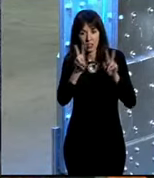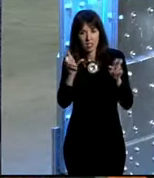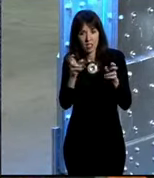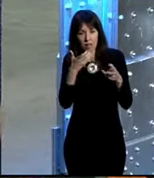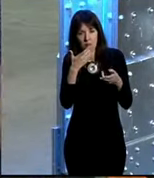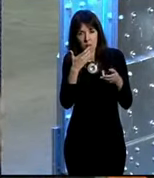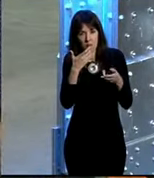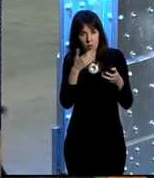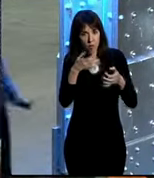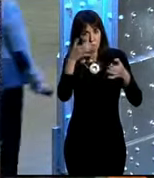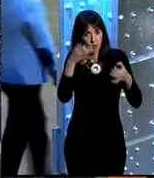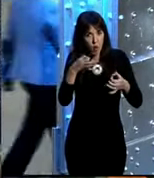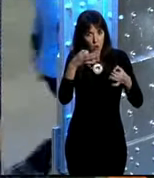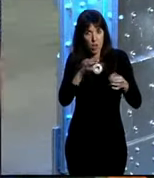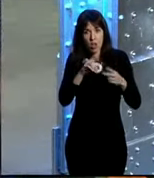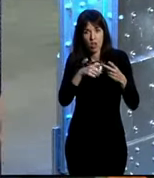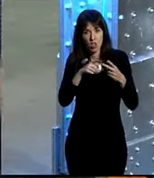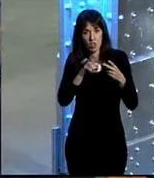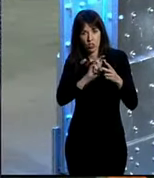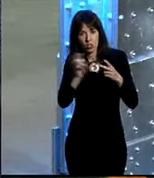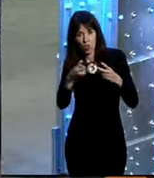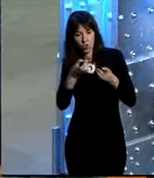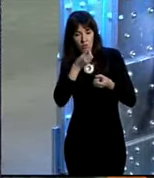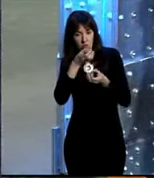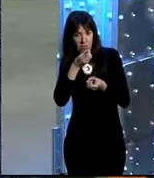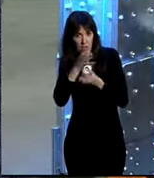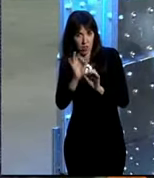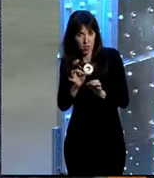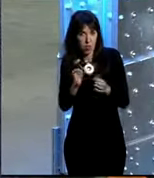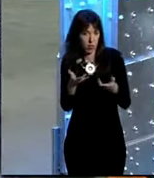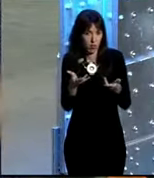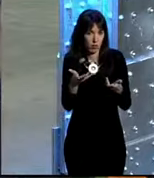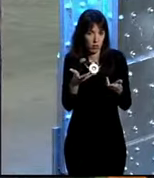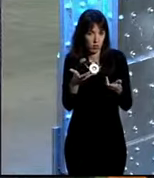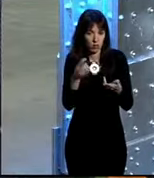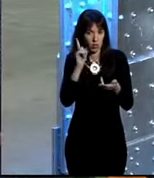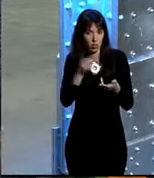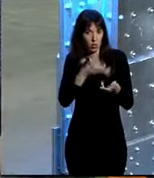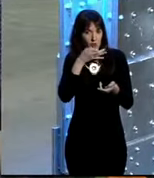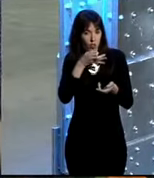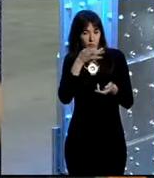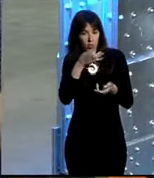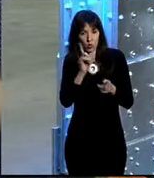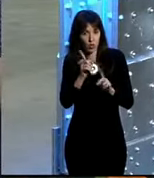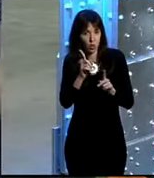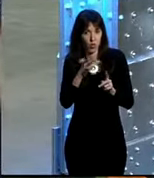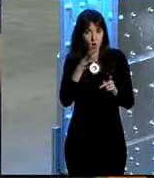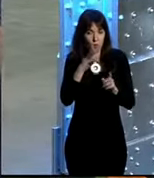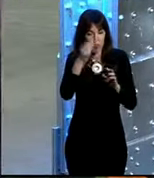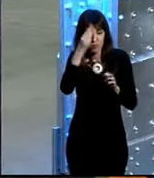So my question is, aren't we leaving aside some aspects of the narration that we could use in order to